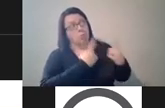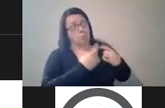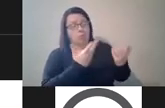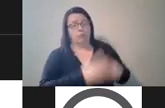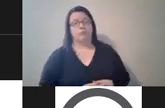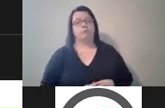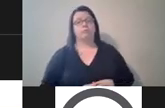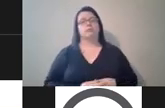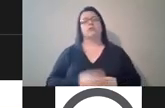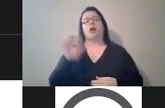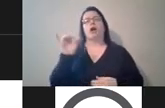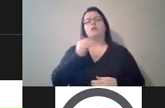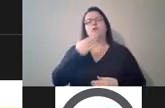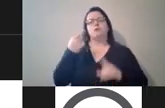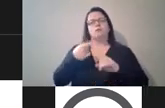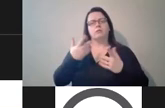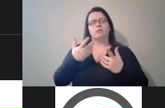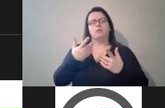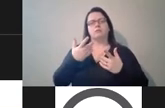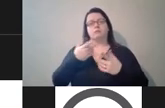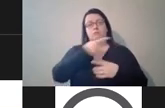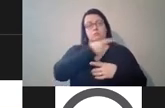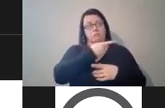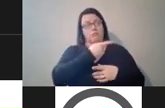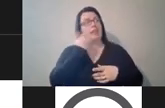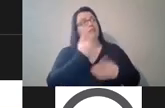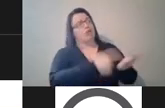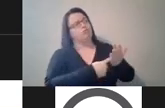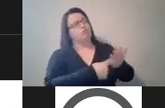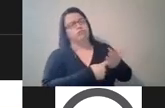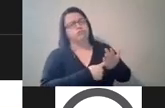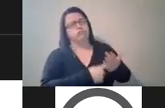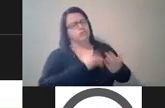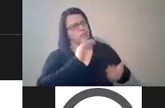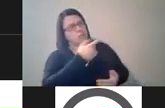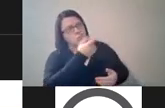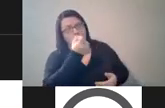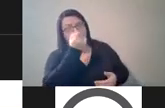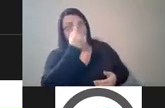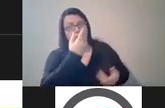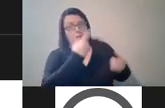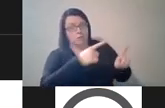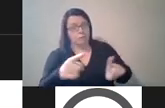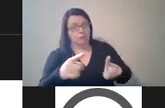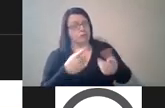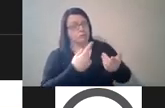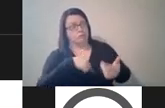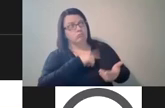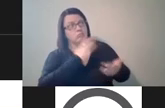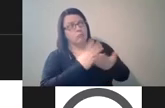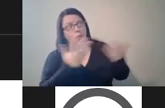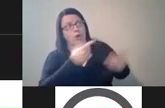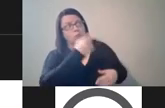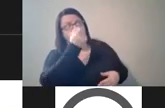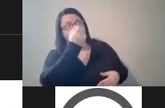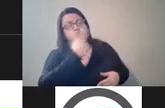A good one as well is, can the adult comprehend the information discussed? So does the adult comprehend what we're discussing? Can they comprehend that